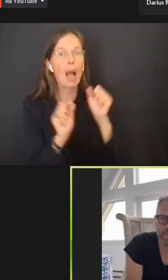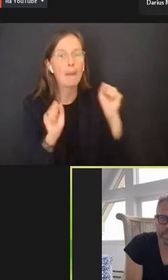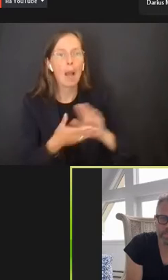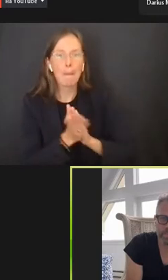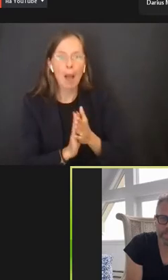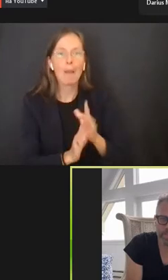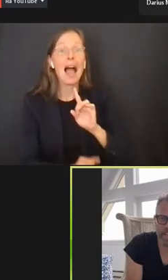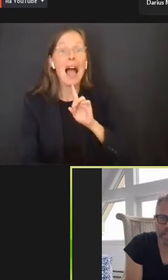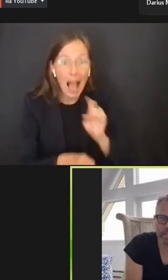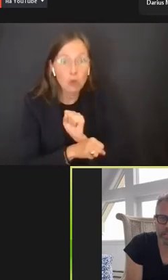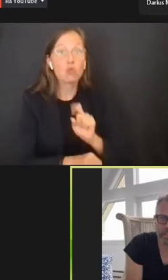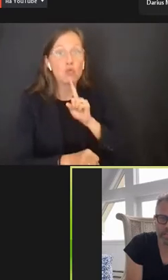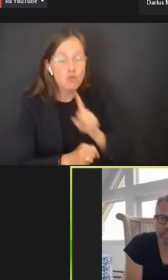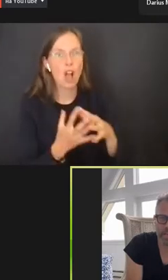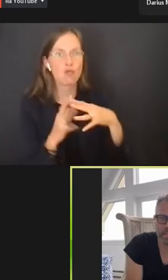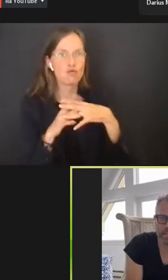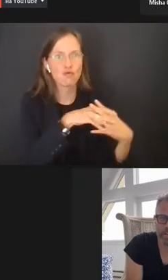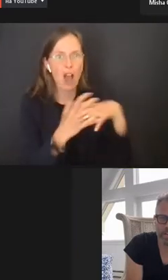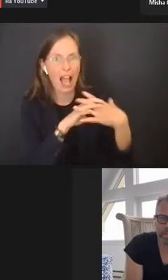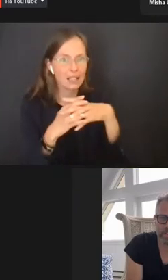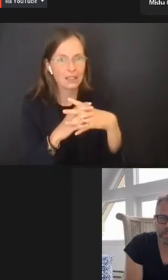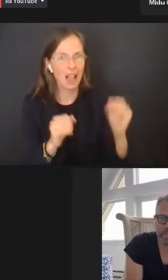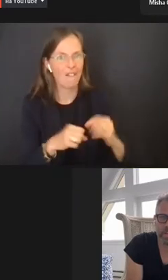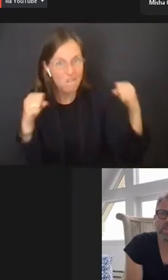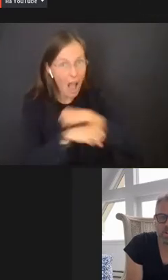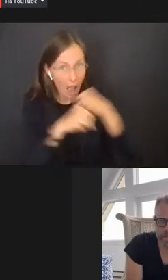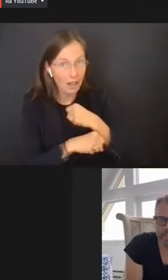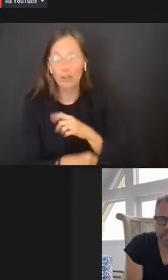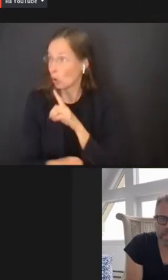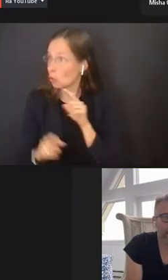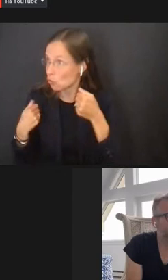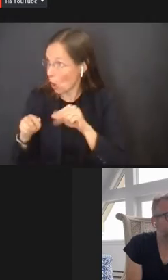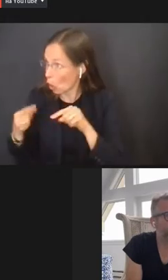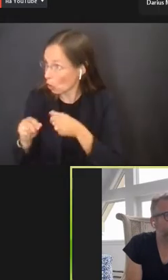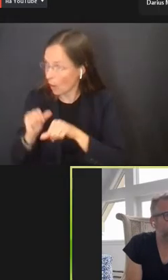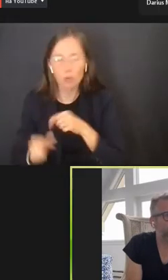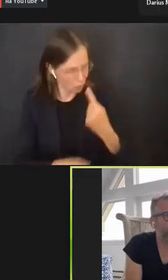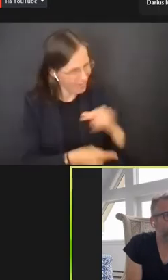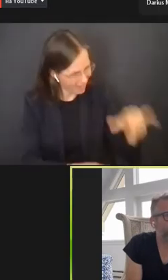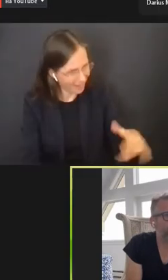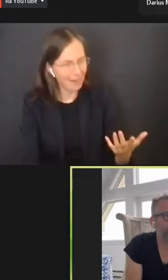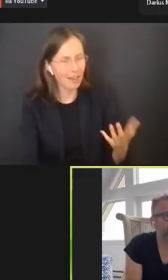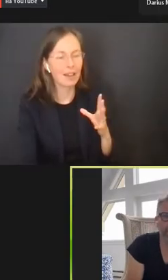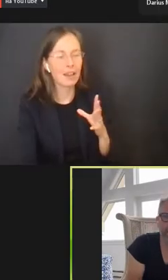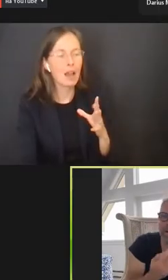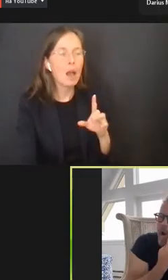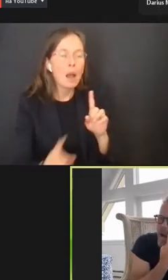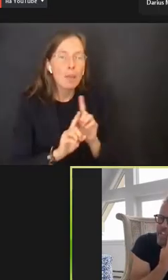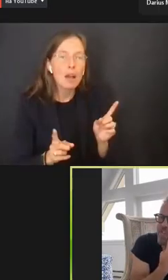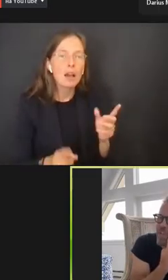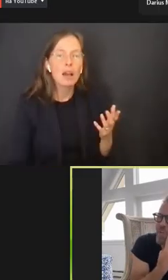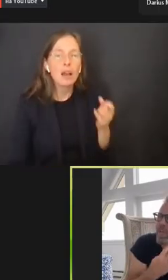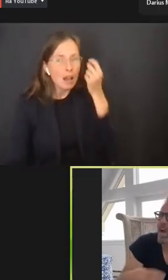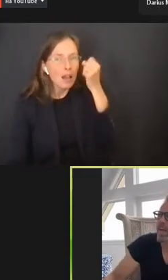literal wrestling, right. Fighting. Like, actually trying to hurt each other. Correct. Yeah. And, but